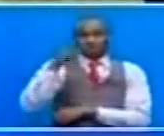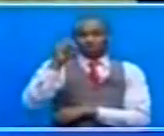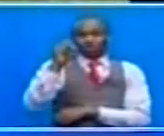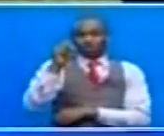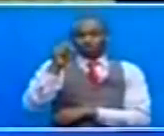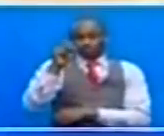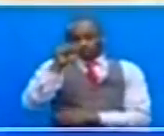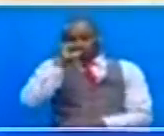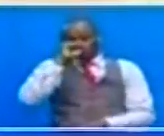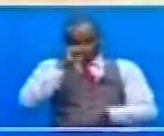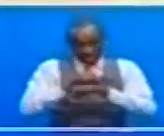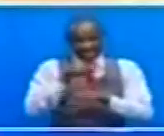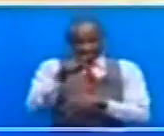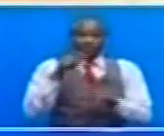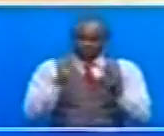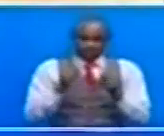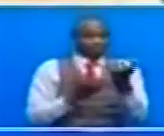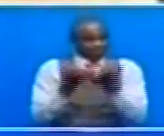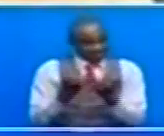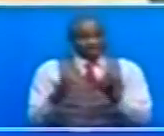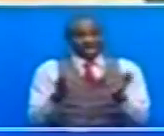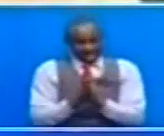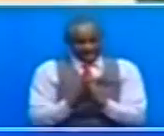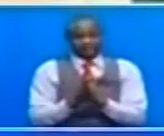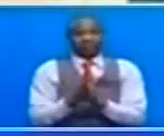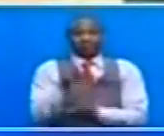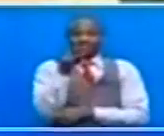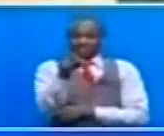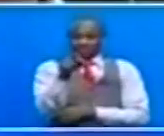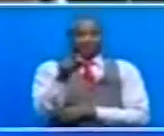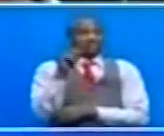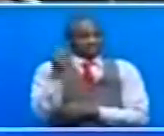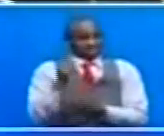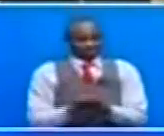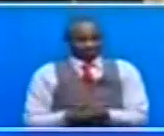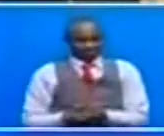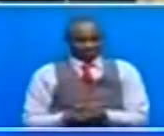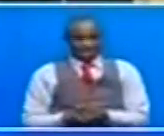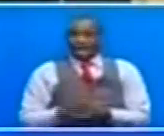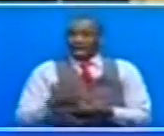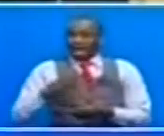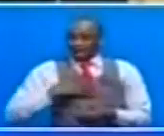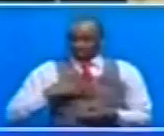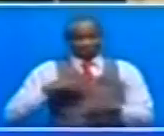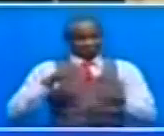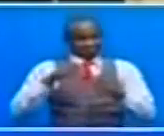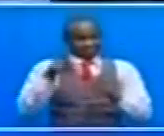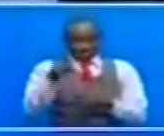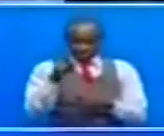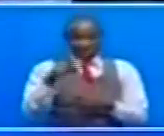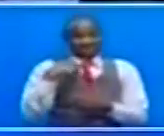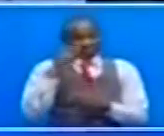breeds are suitable for commercial and profitable goat farming in the country. In our farm, we specialize with Alpine dairy